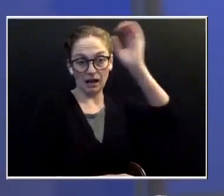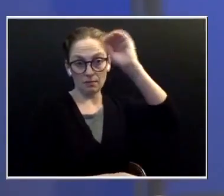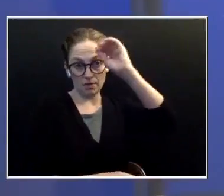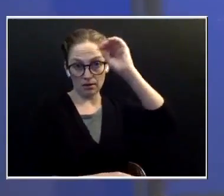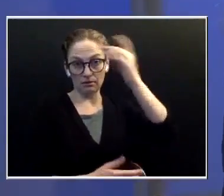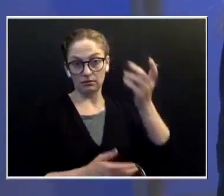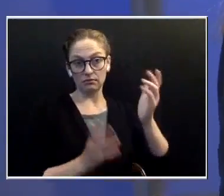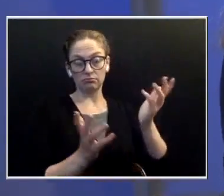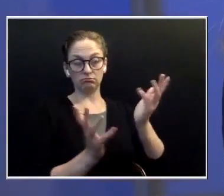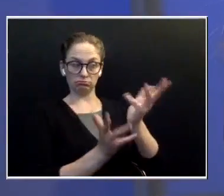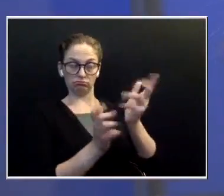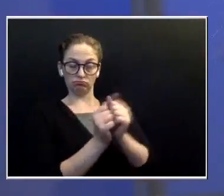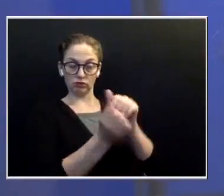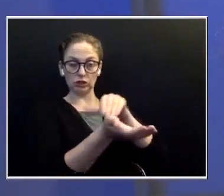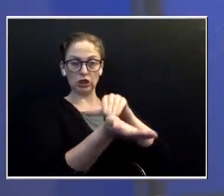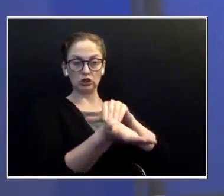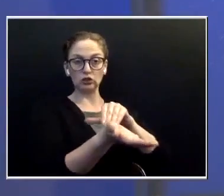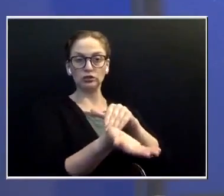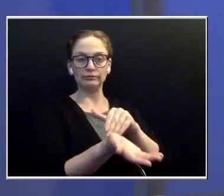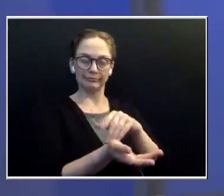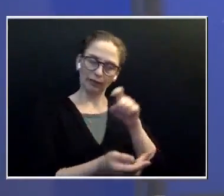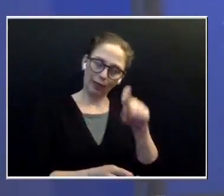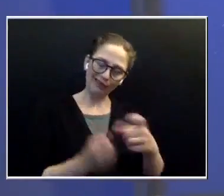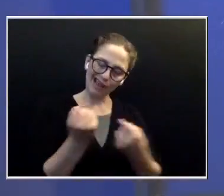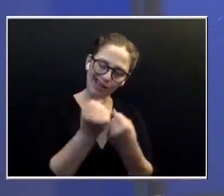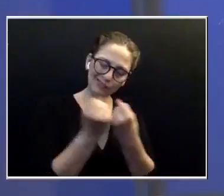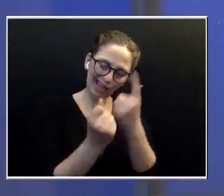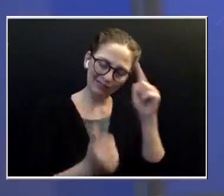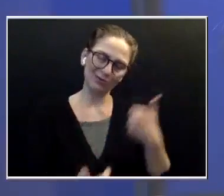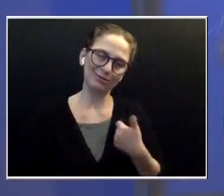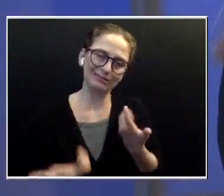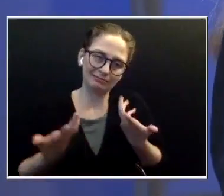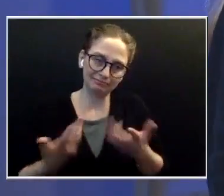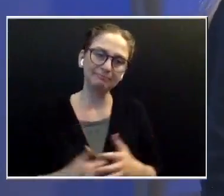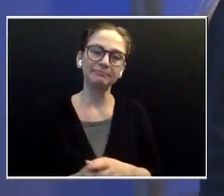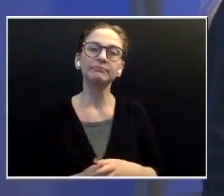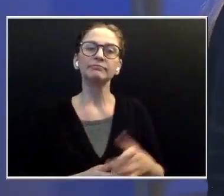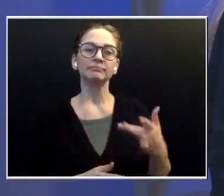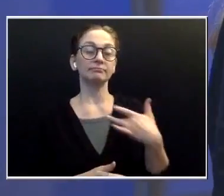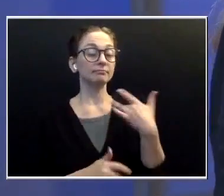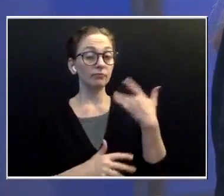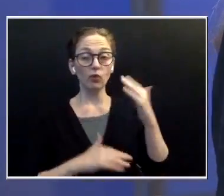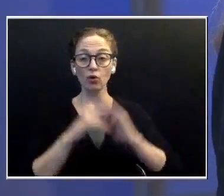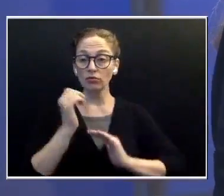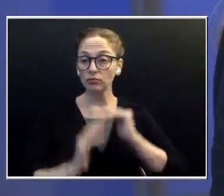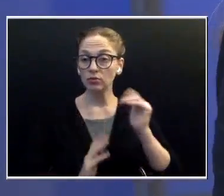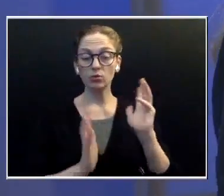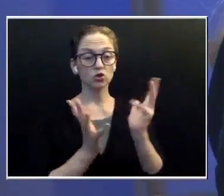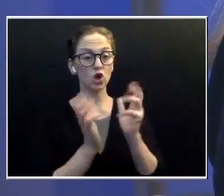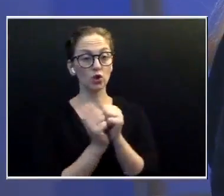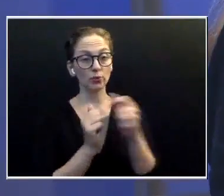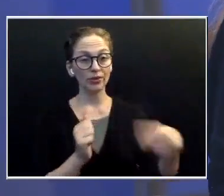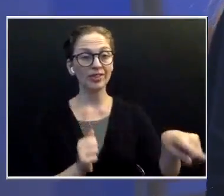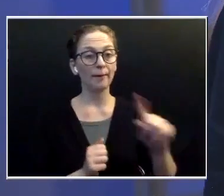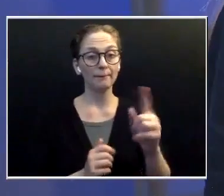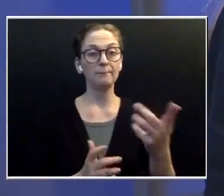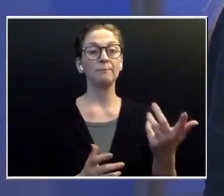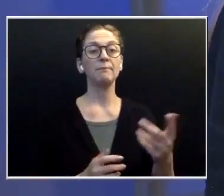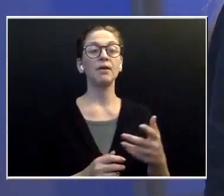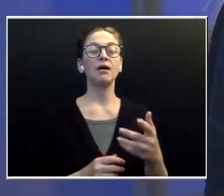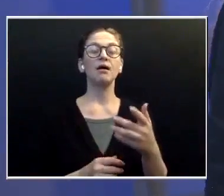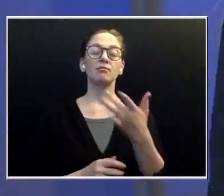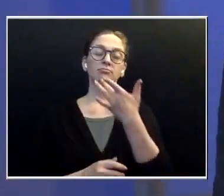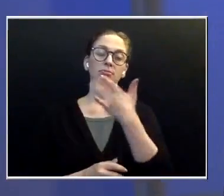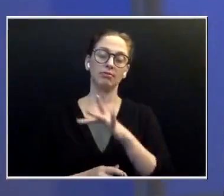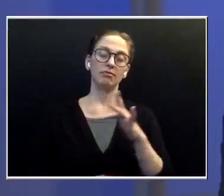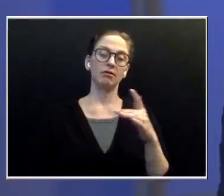health advocate. And I felt really comfortable after speaking to them and hearing about it. And fortunately, Dr. Hamdo was